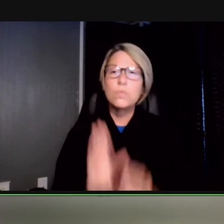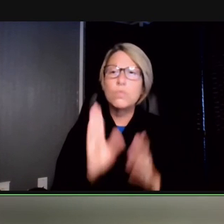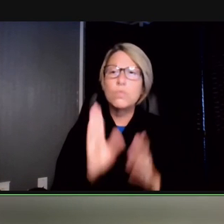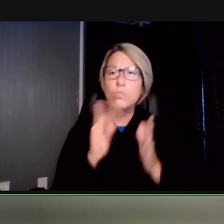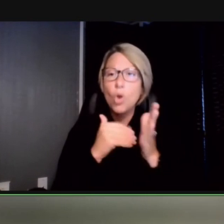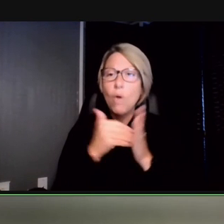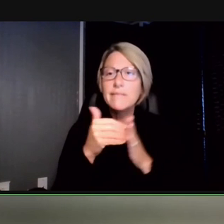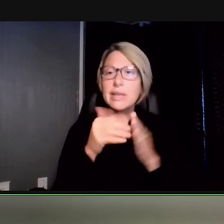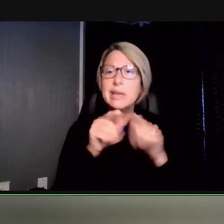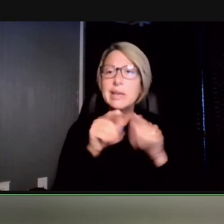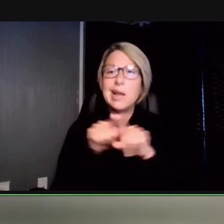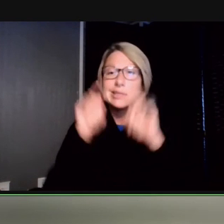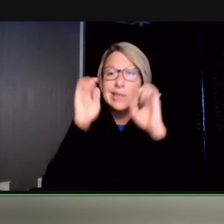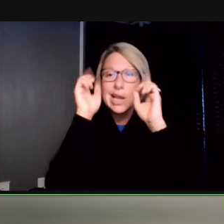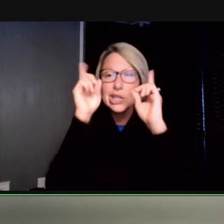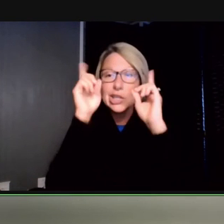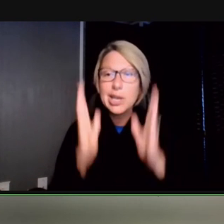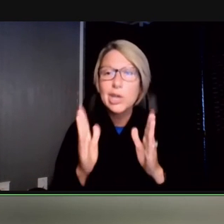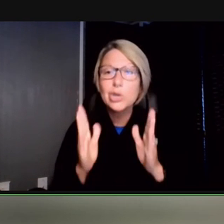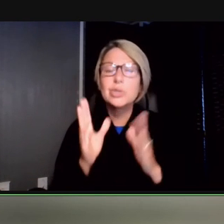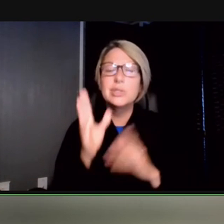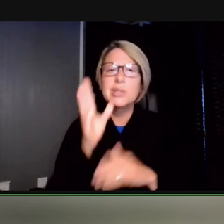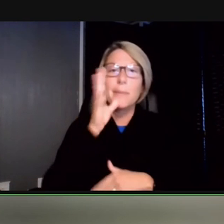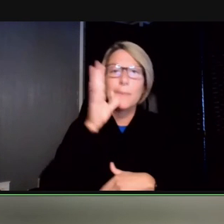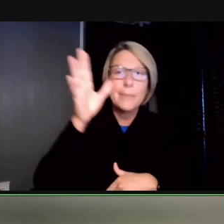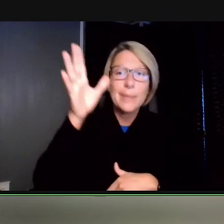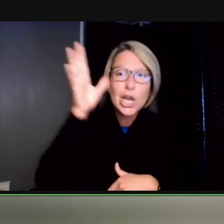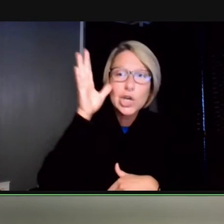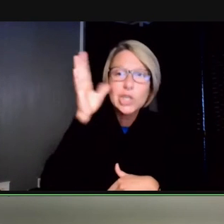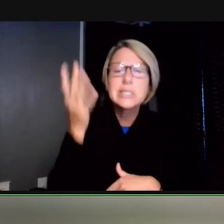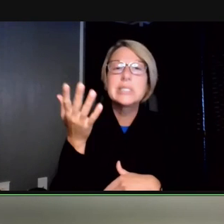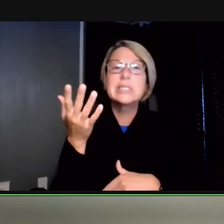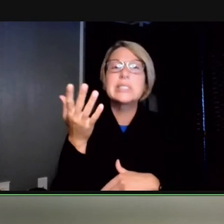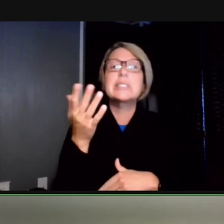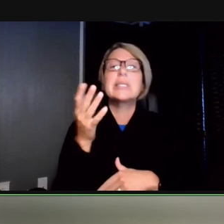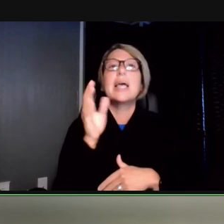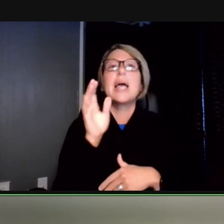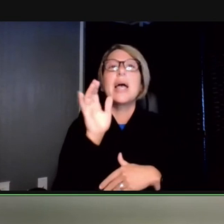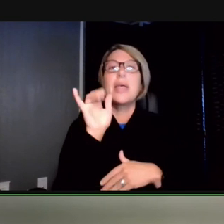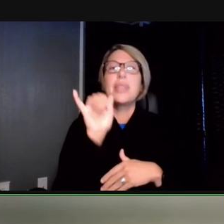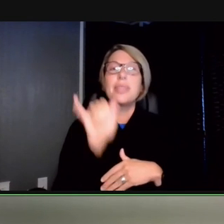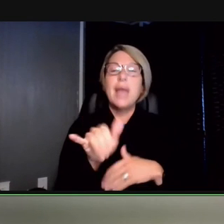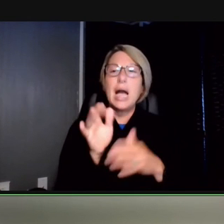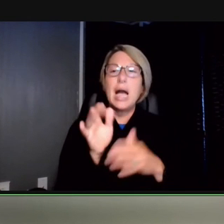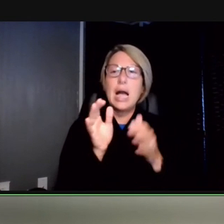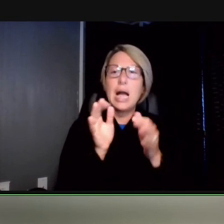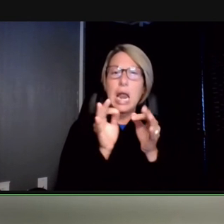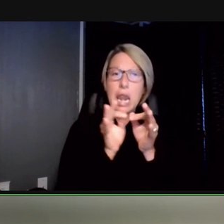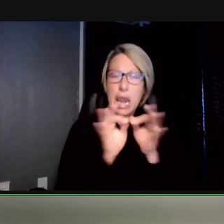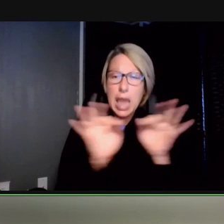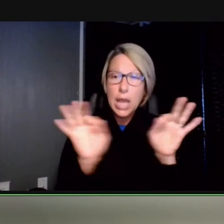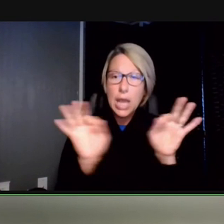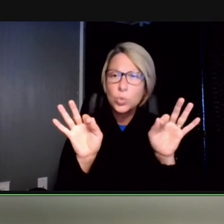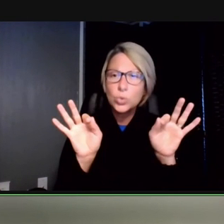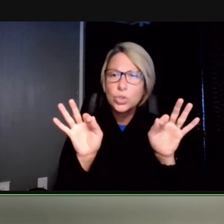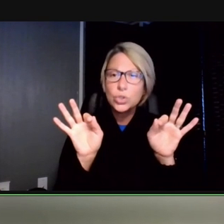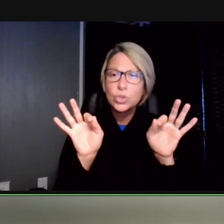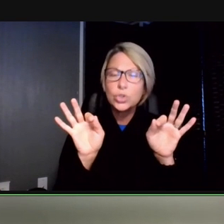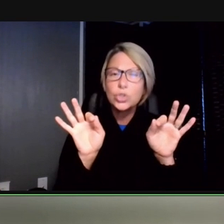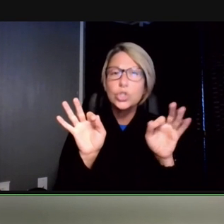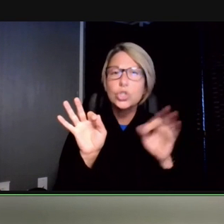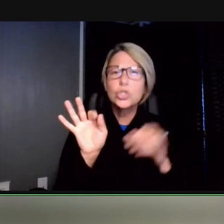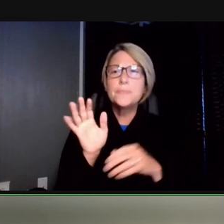educators, as parents, and whatever, that language that is used um, should be